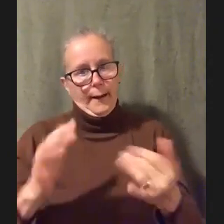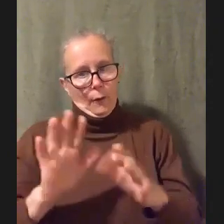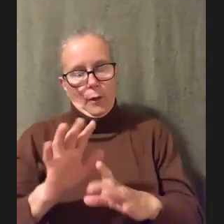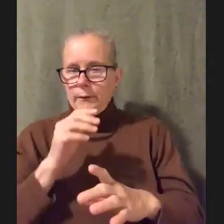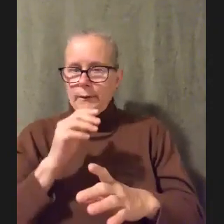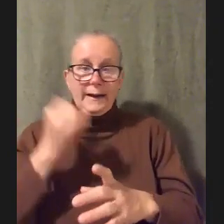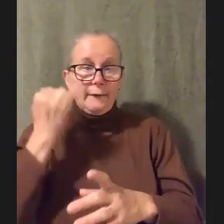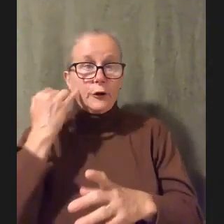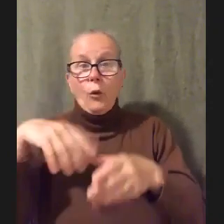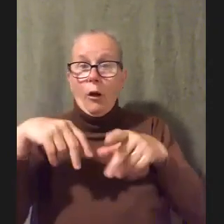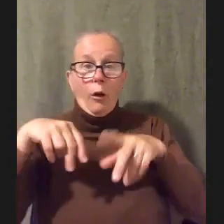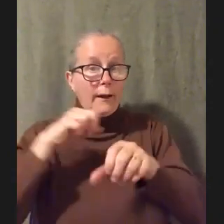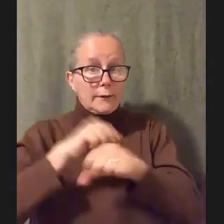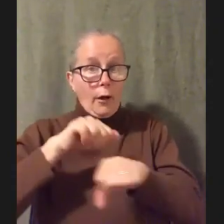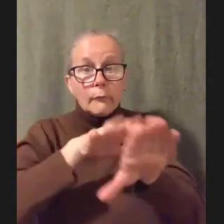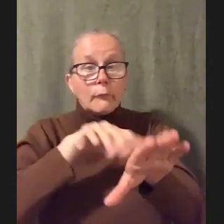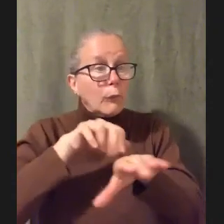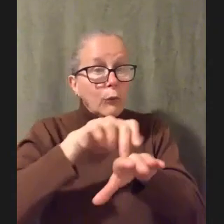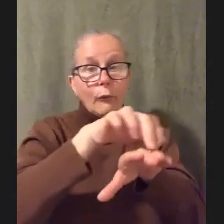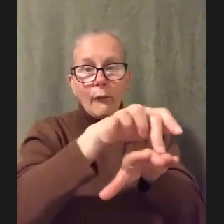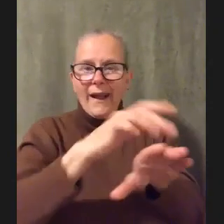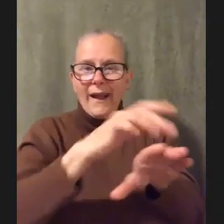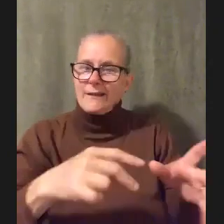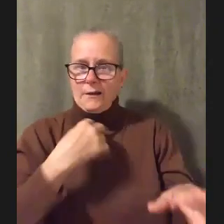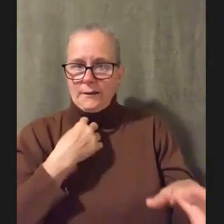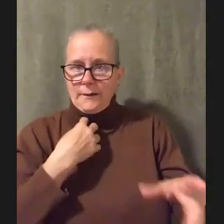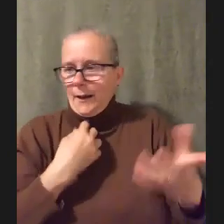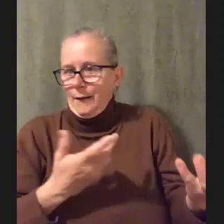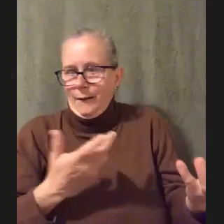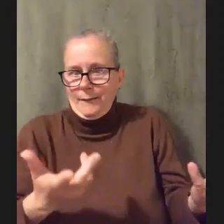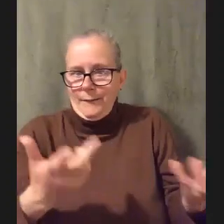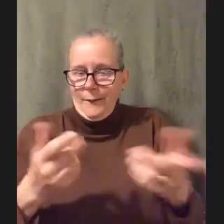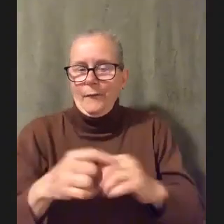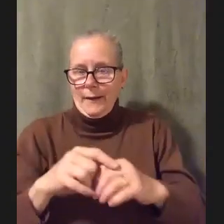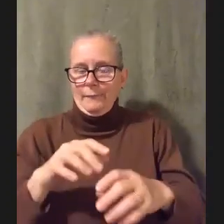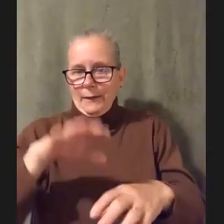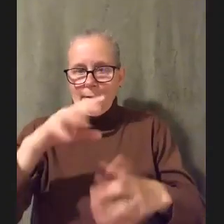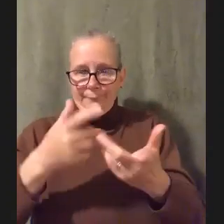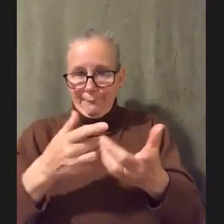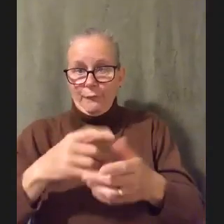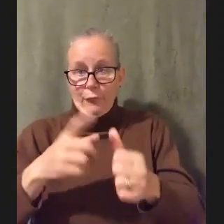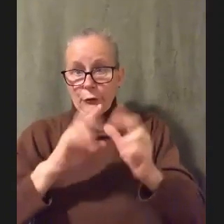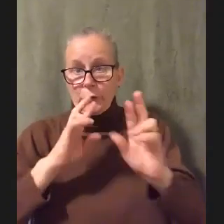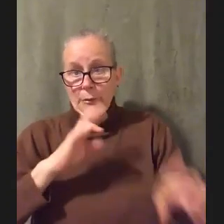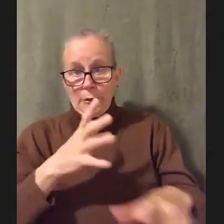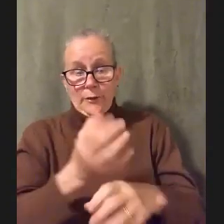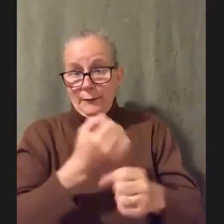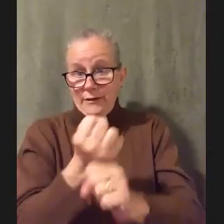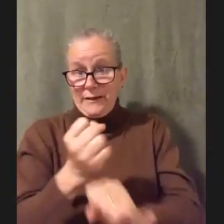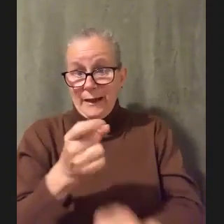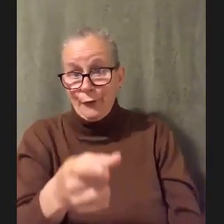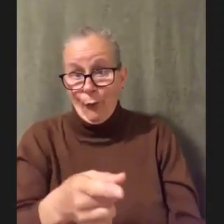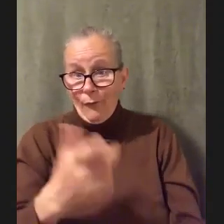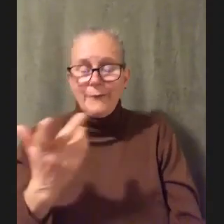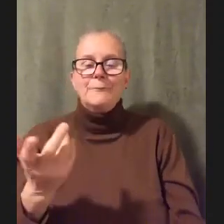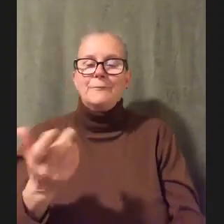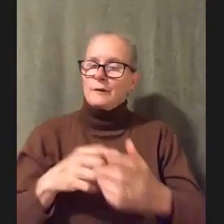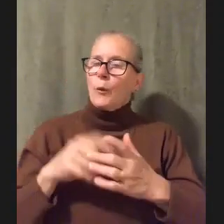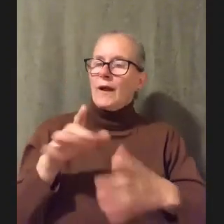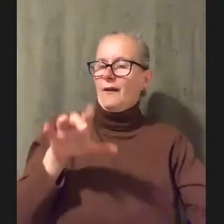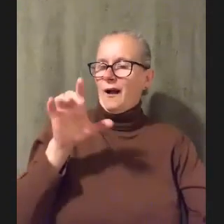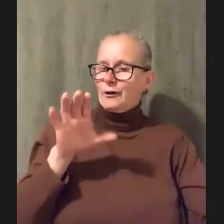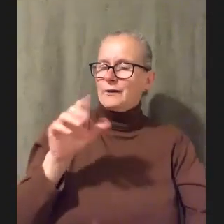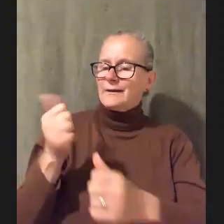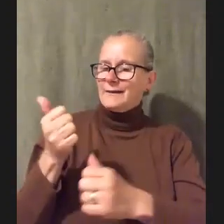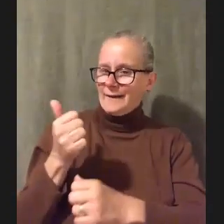entry gate. Again, we do want you to get outside, enjoy your park system. Snohomish County, we have 110 park sites,